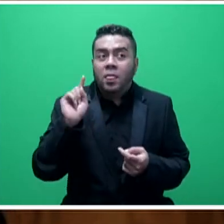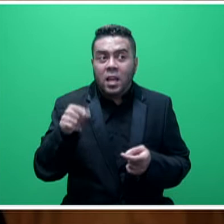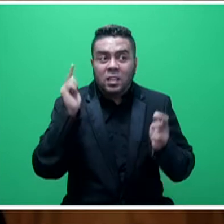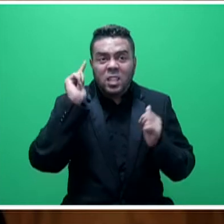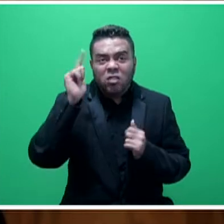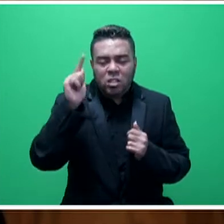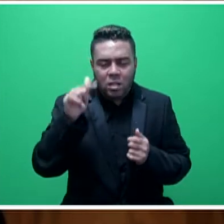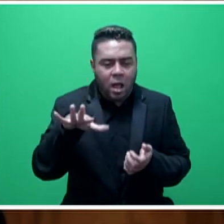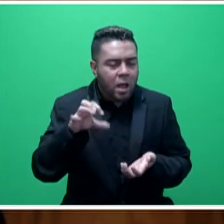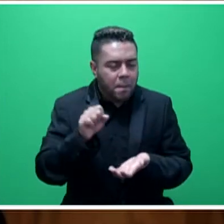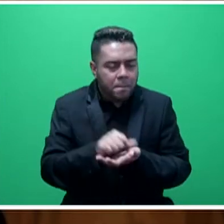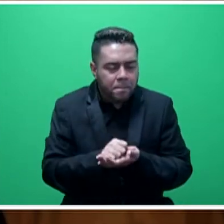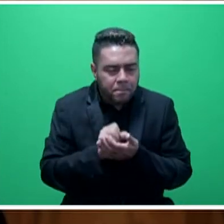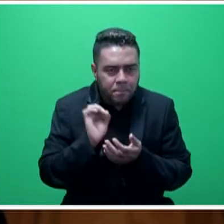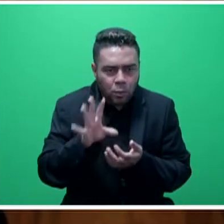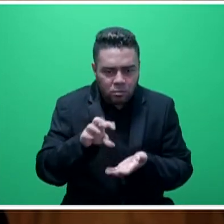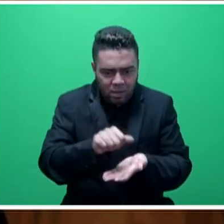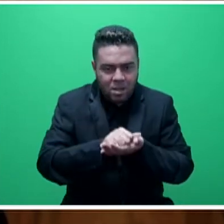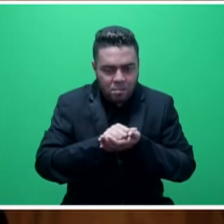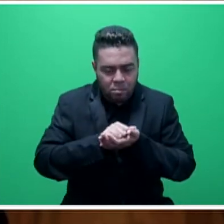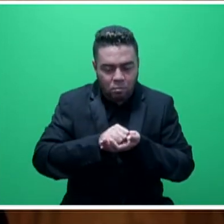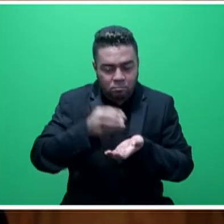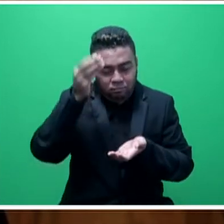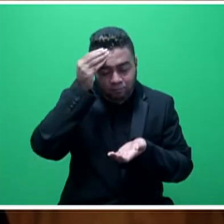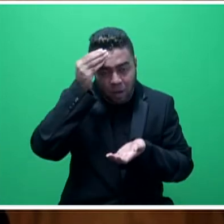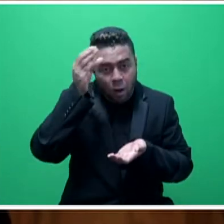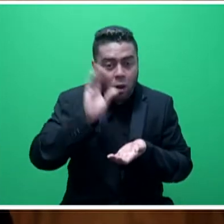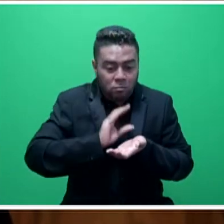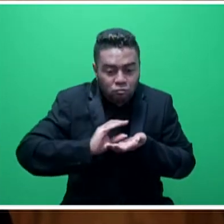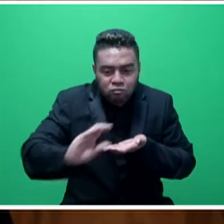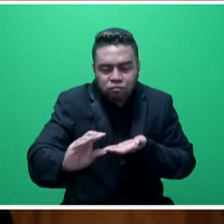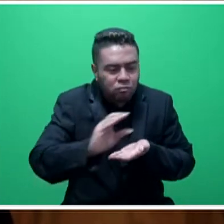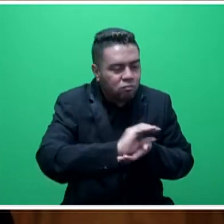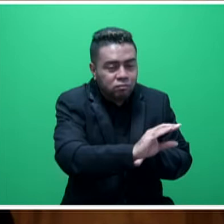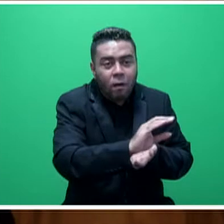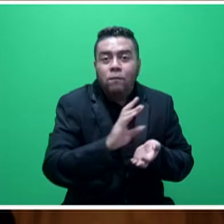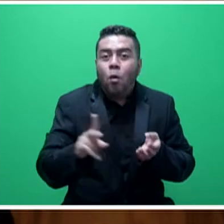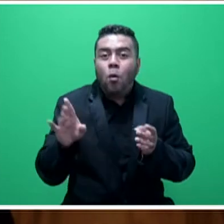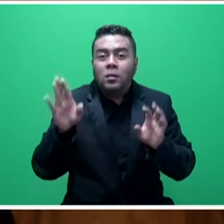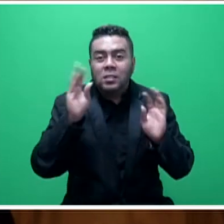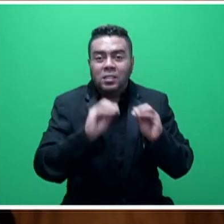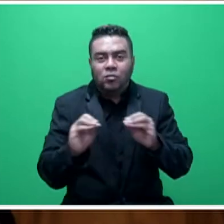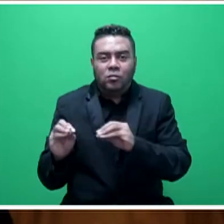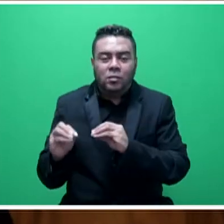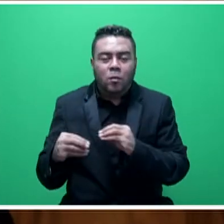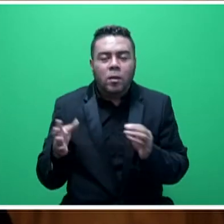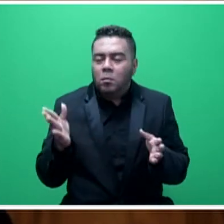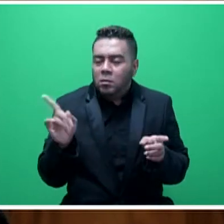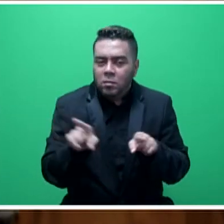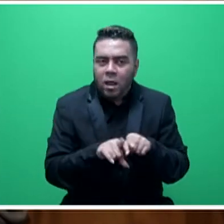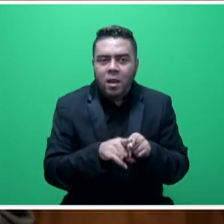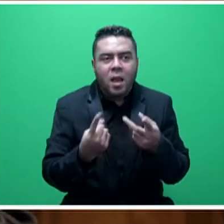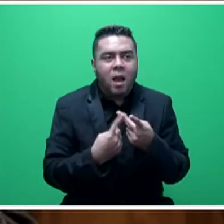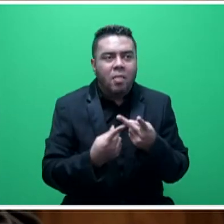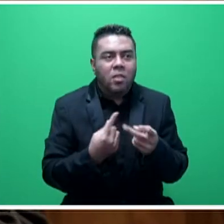play an important role in the upbringing of the children. The Fijian government knows we must treat them and any other civil servant and empower